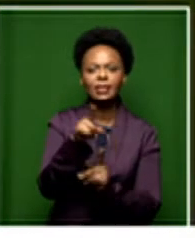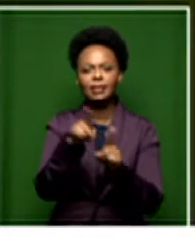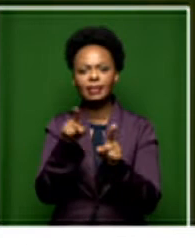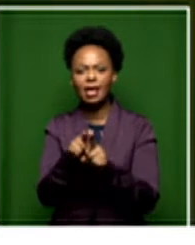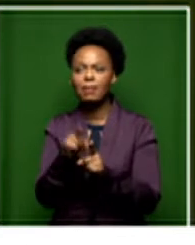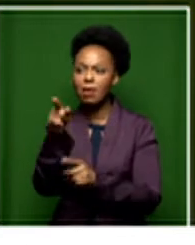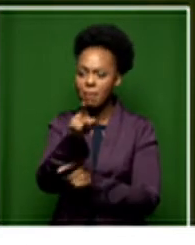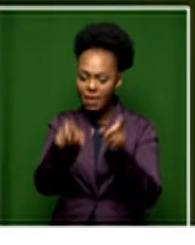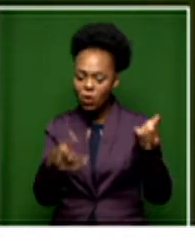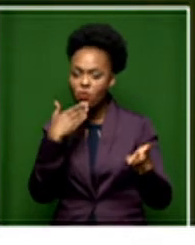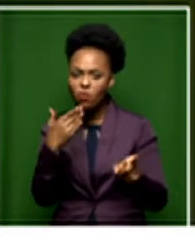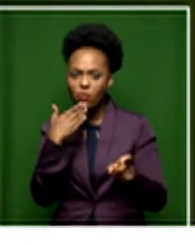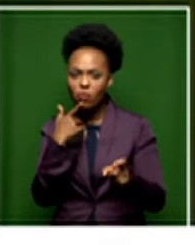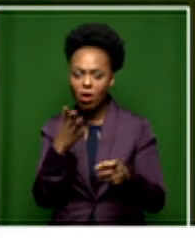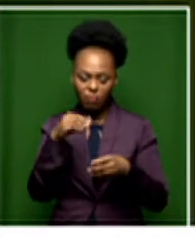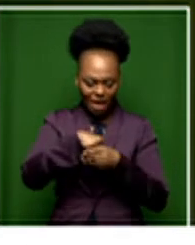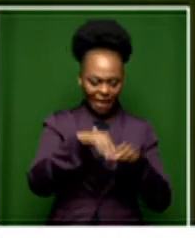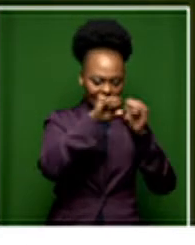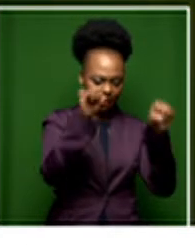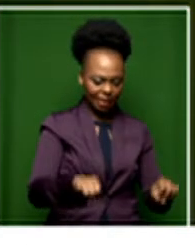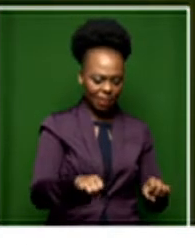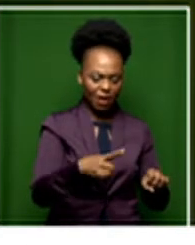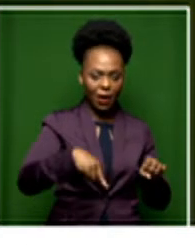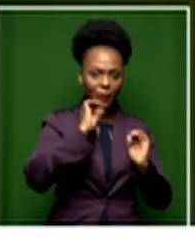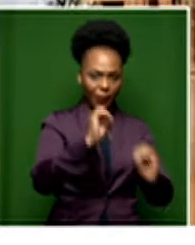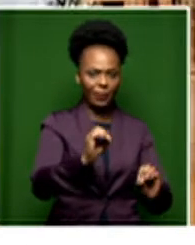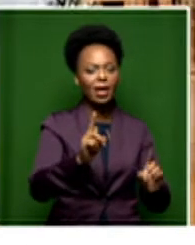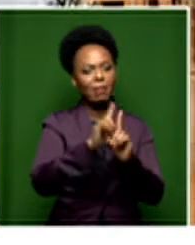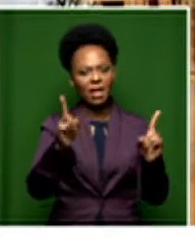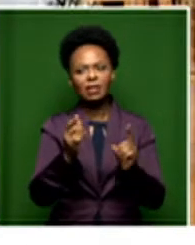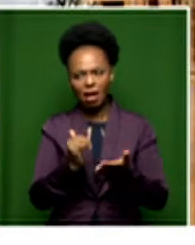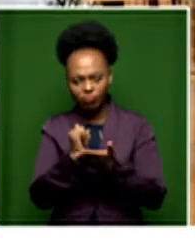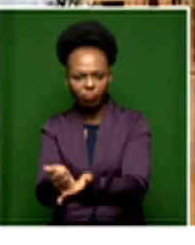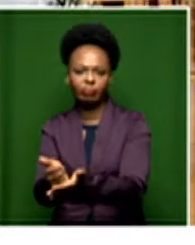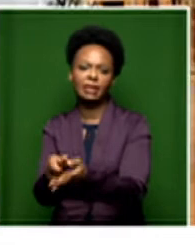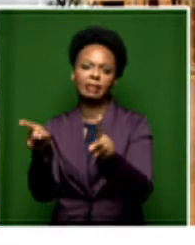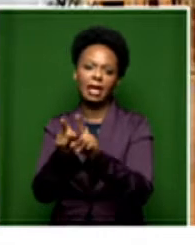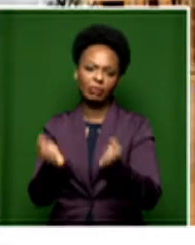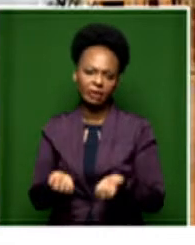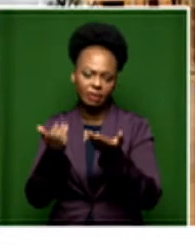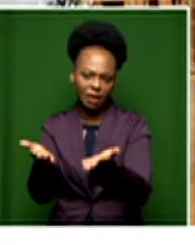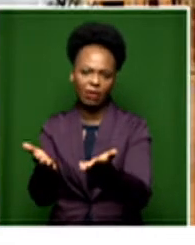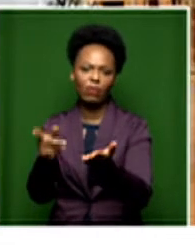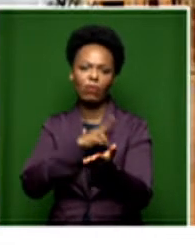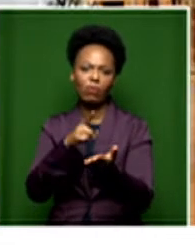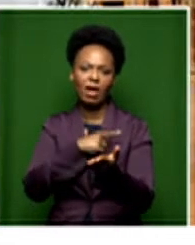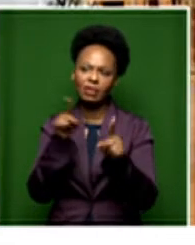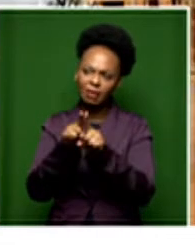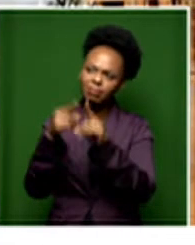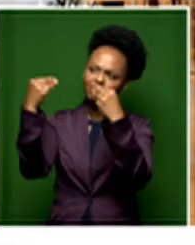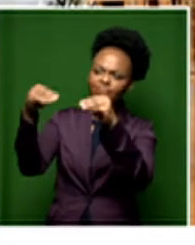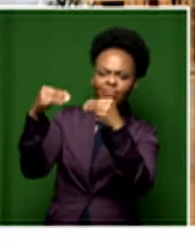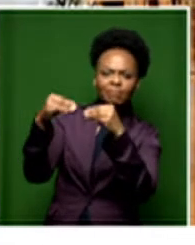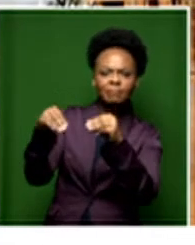those beneficiaries that are not within our systems, they are catered for. And not only that, but to also give corporates an experience